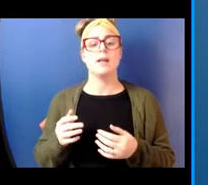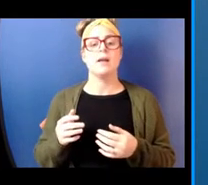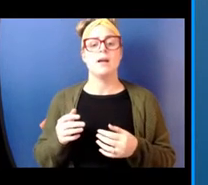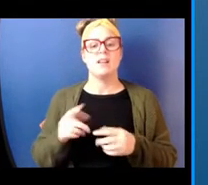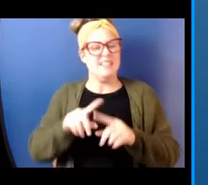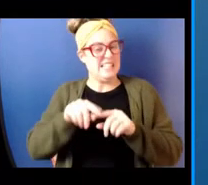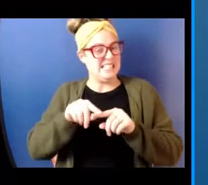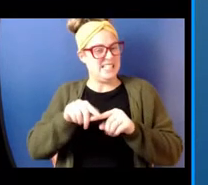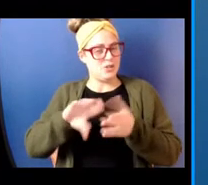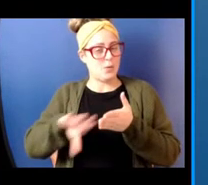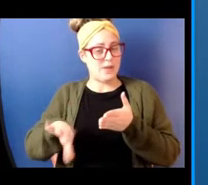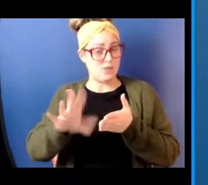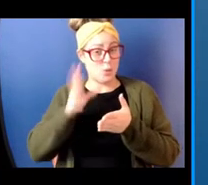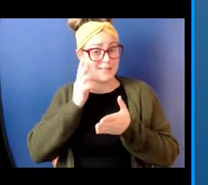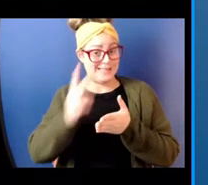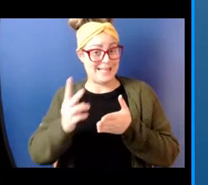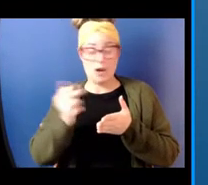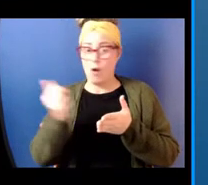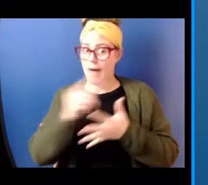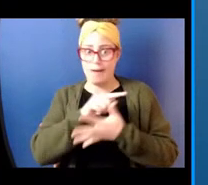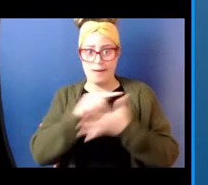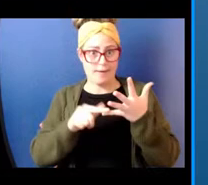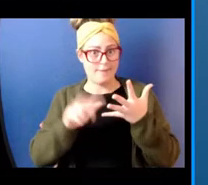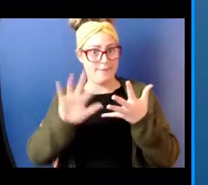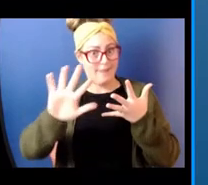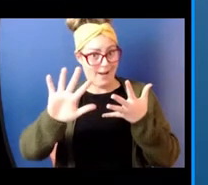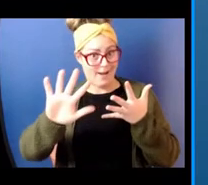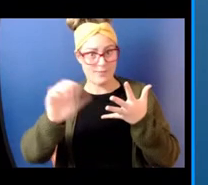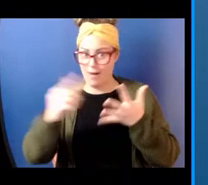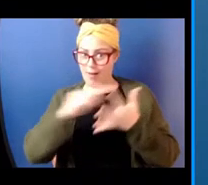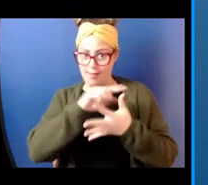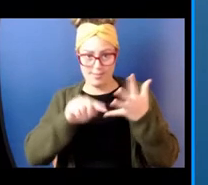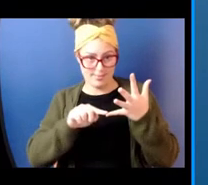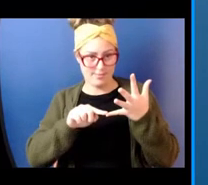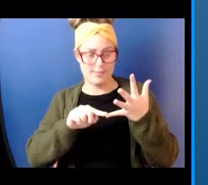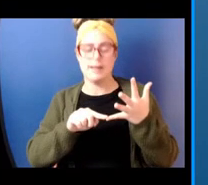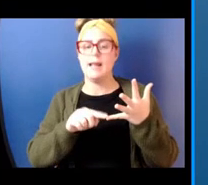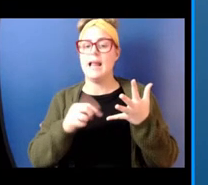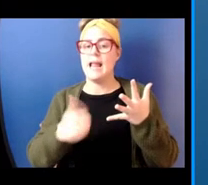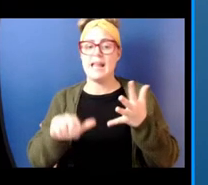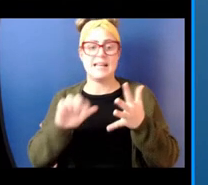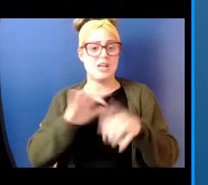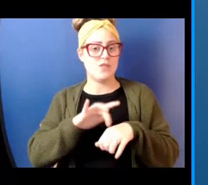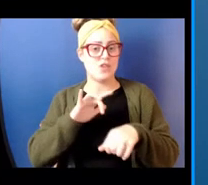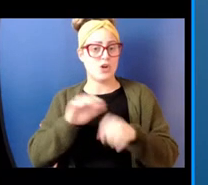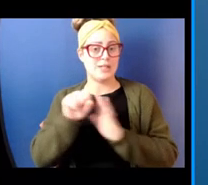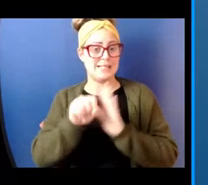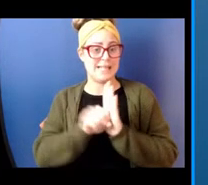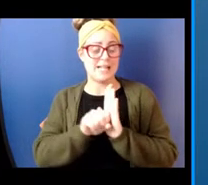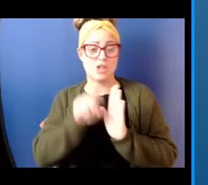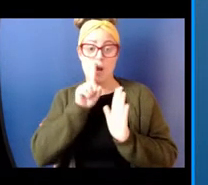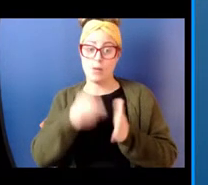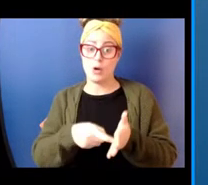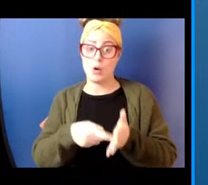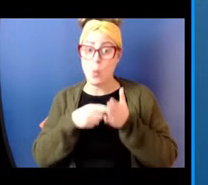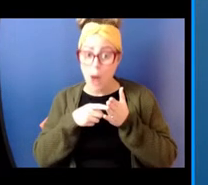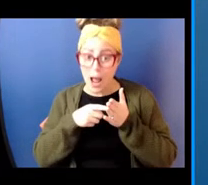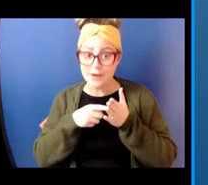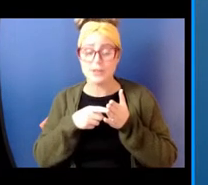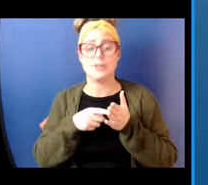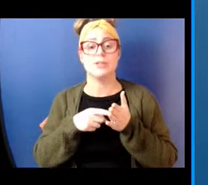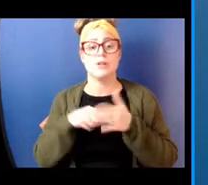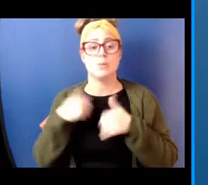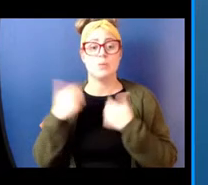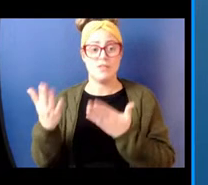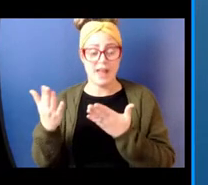in all five of these waivers are that any of the early states are required to provide base